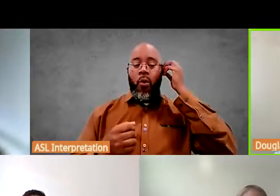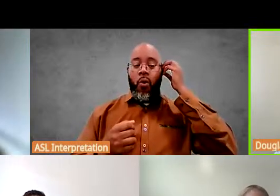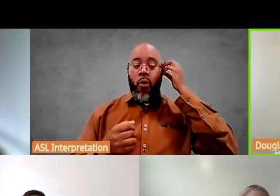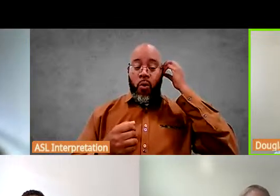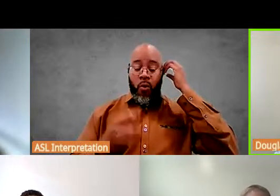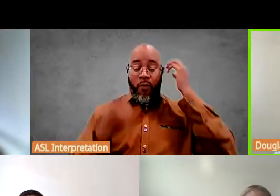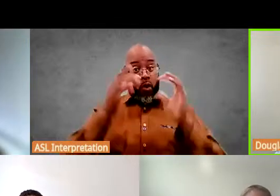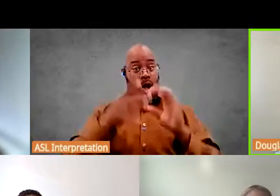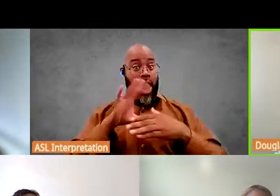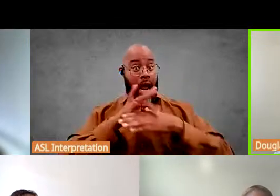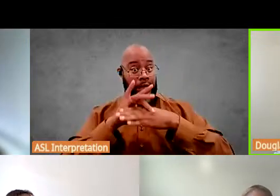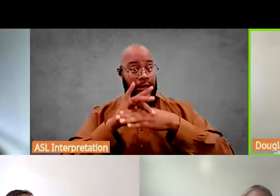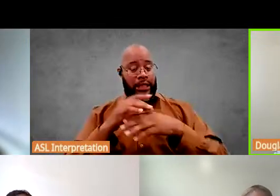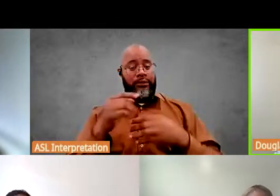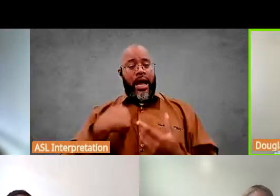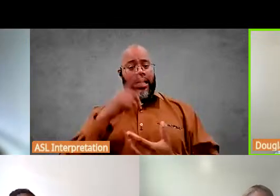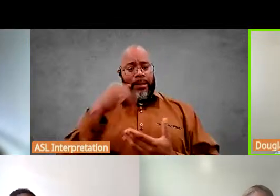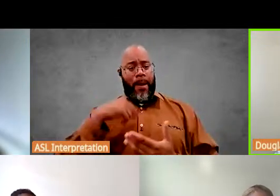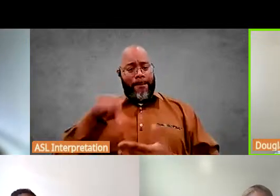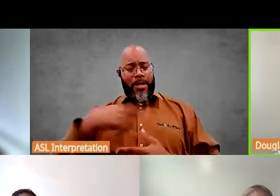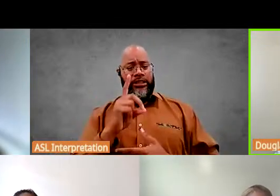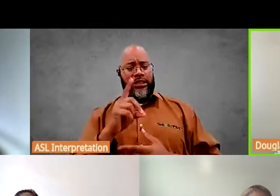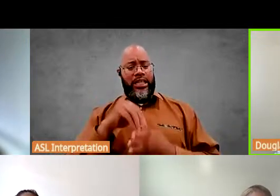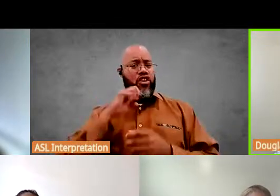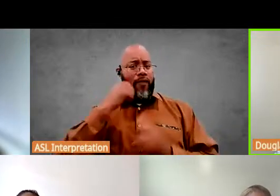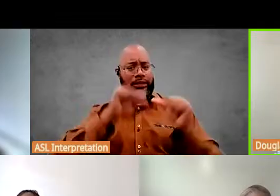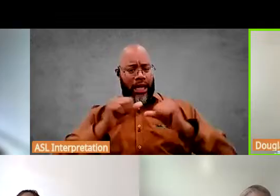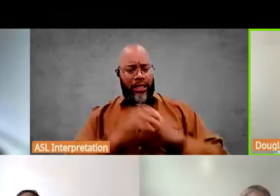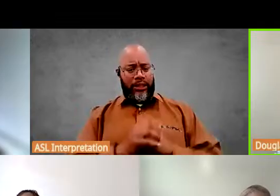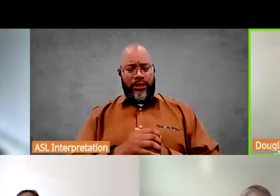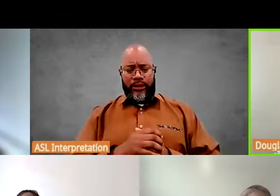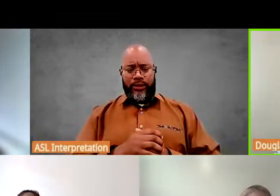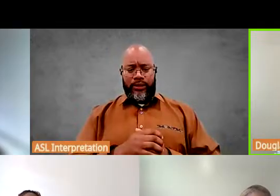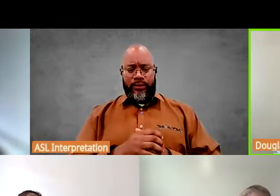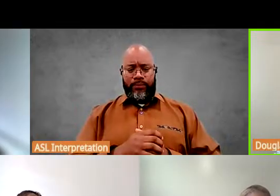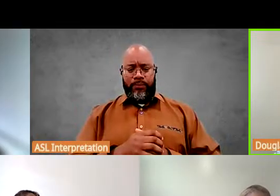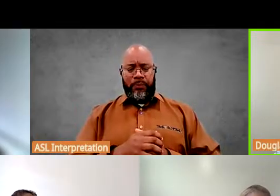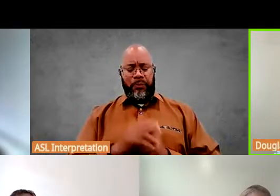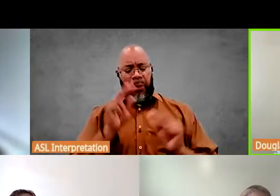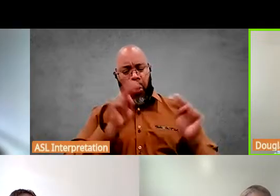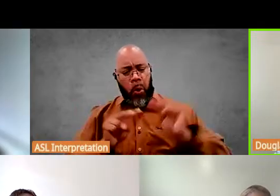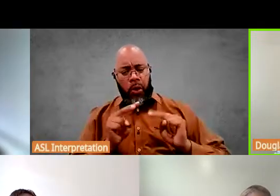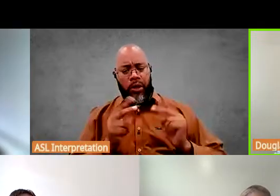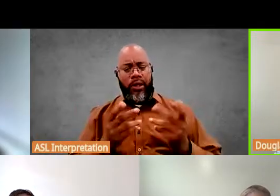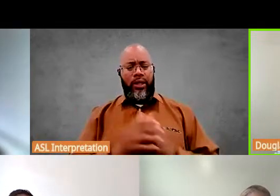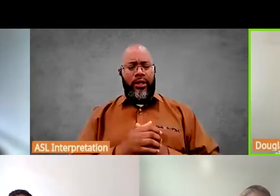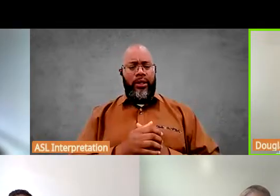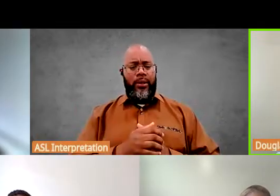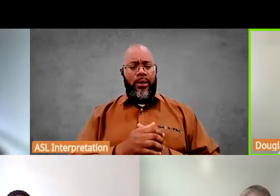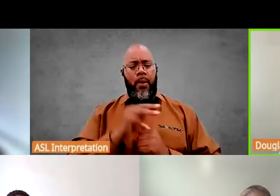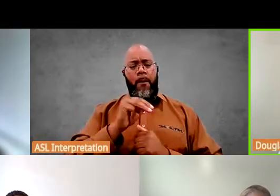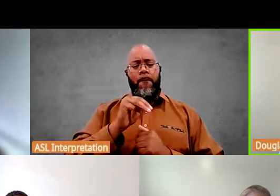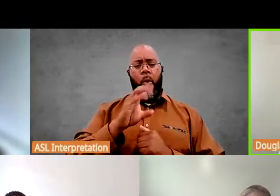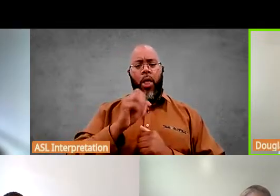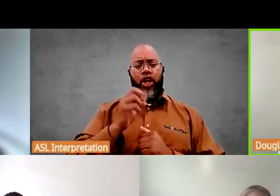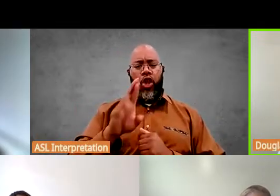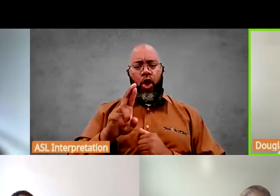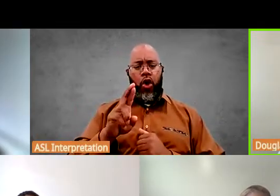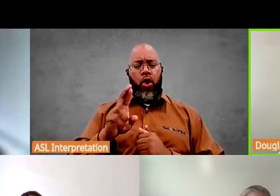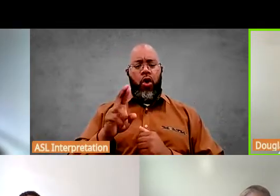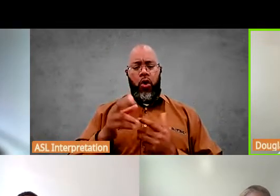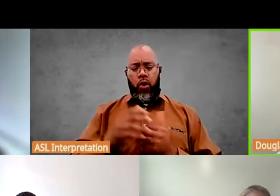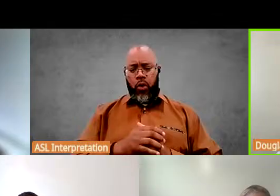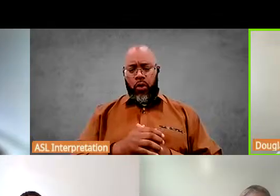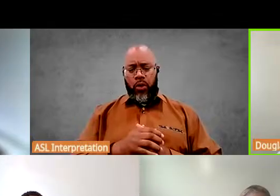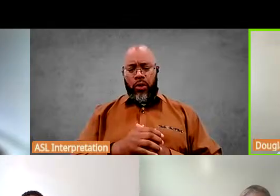context, I did my PhD in neuroscience, looking at you know, molecular mechanisms and behavioral approach